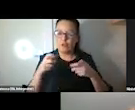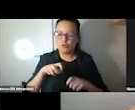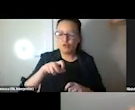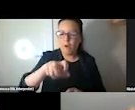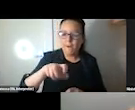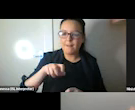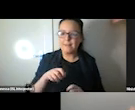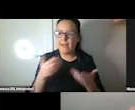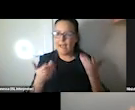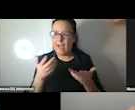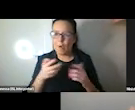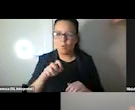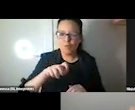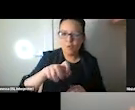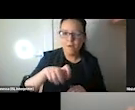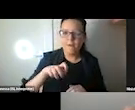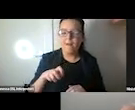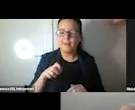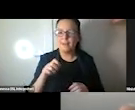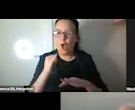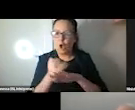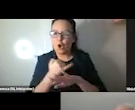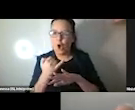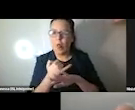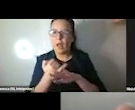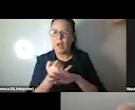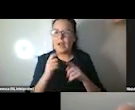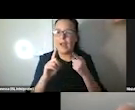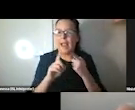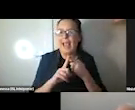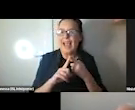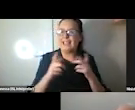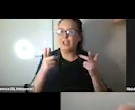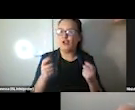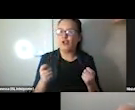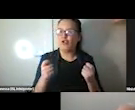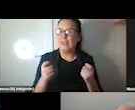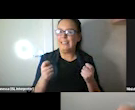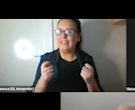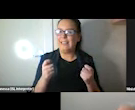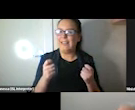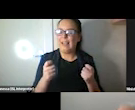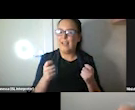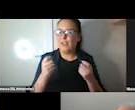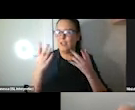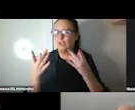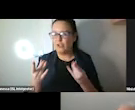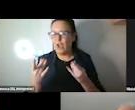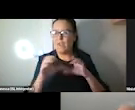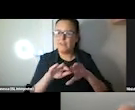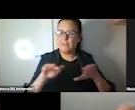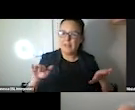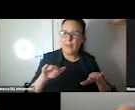color contrast, light reflectance values, and street furniture. And again, it was something that we have worked closely